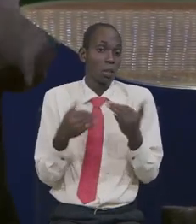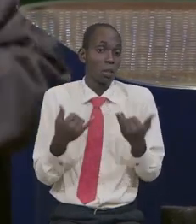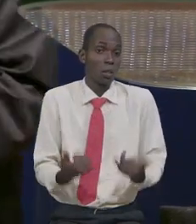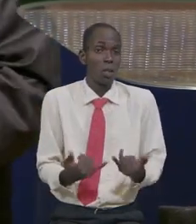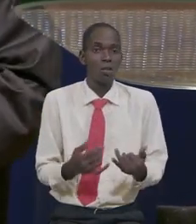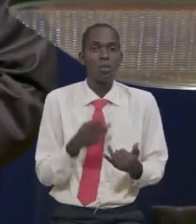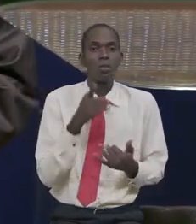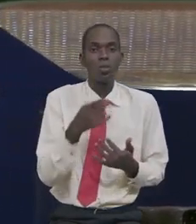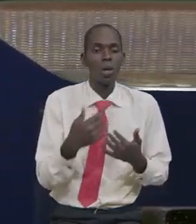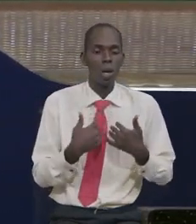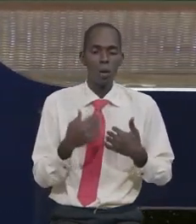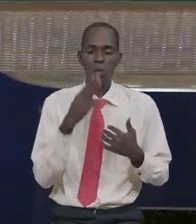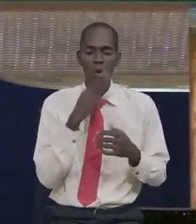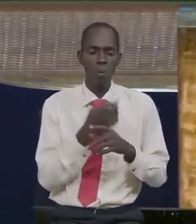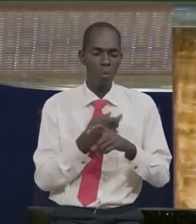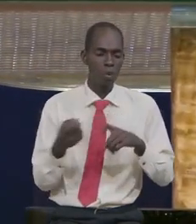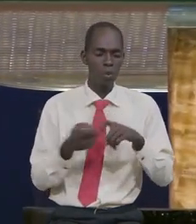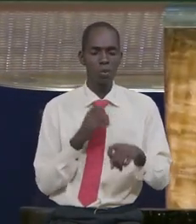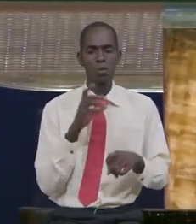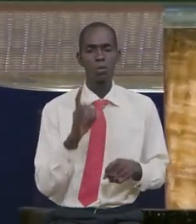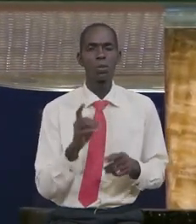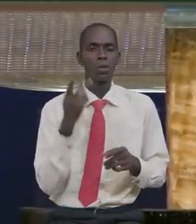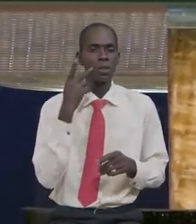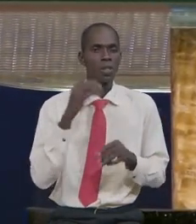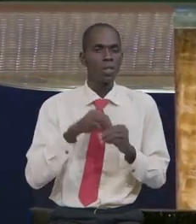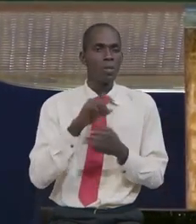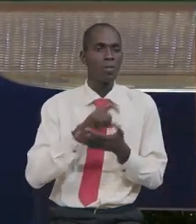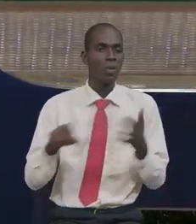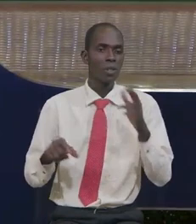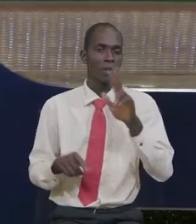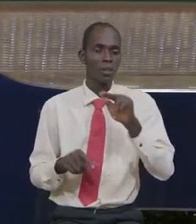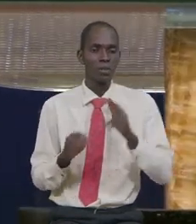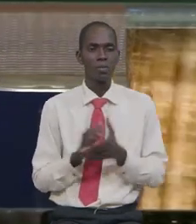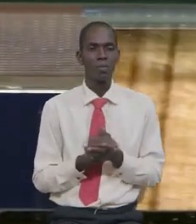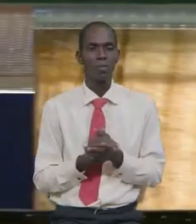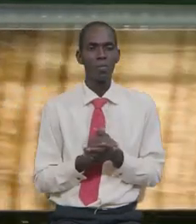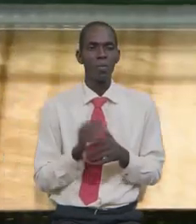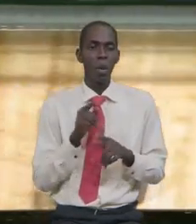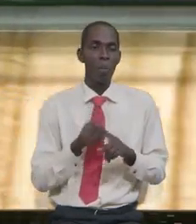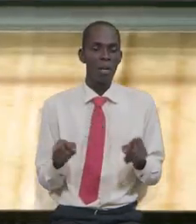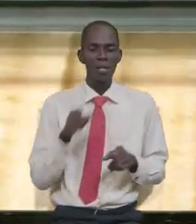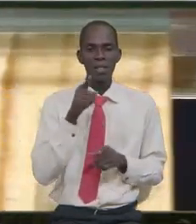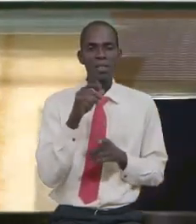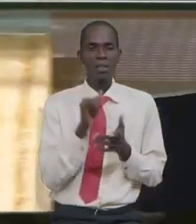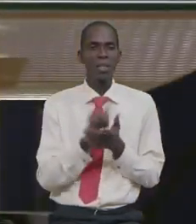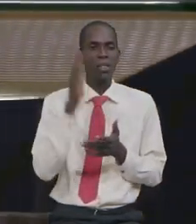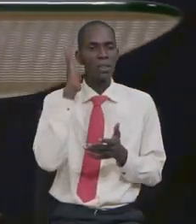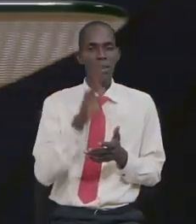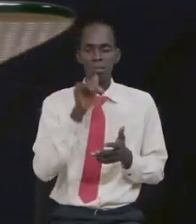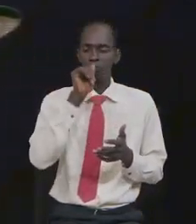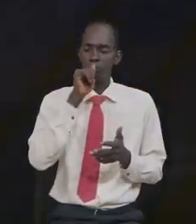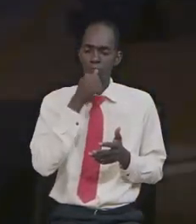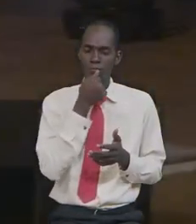have to endure. Look at verse 13. In verse 13, but he that shall endure unto